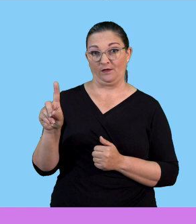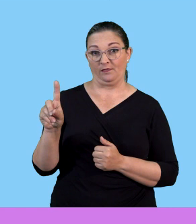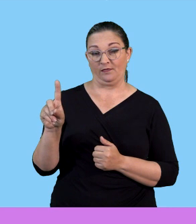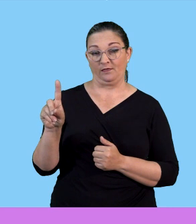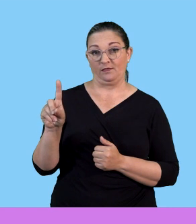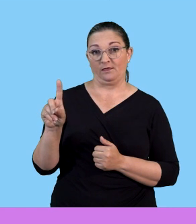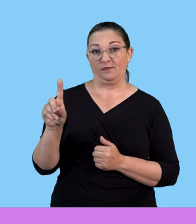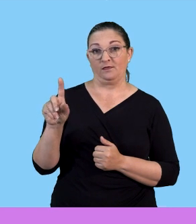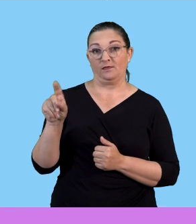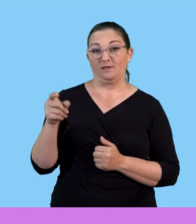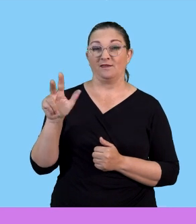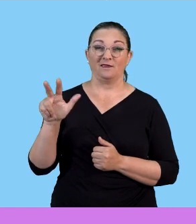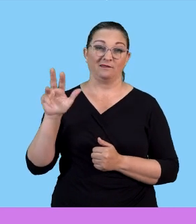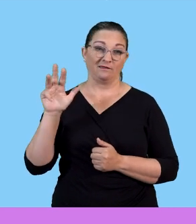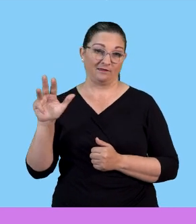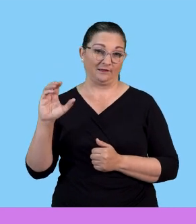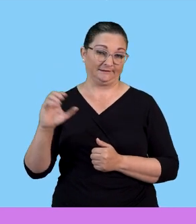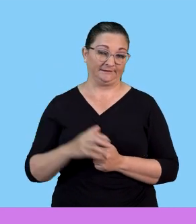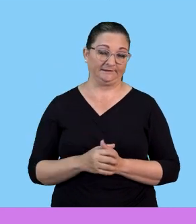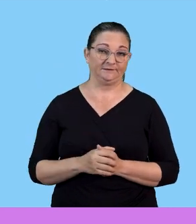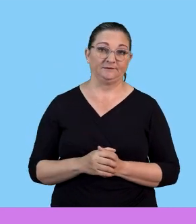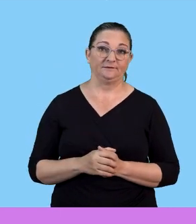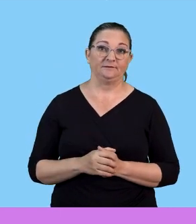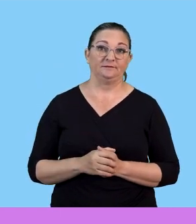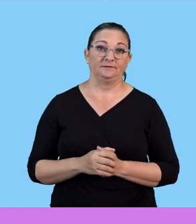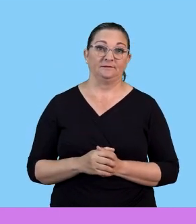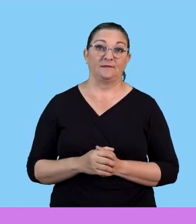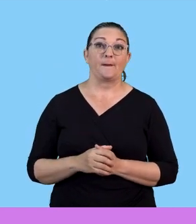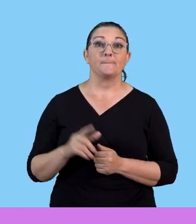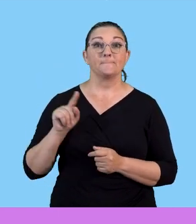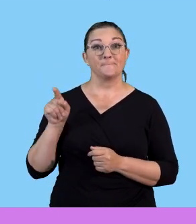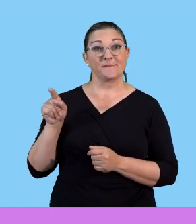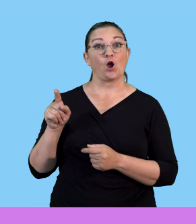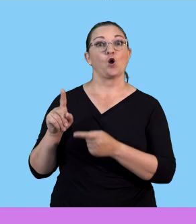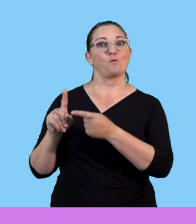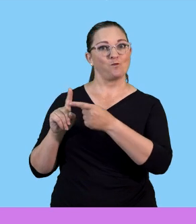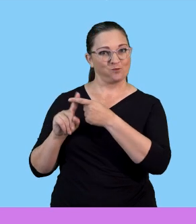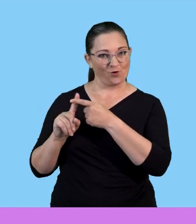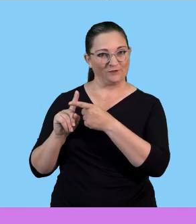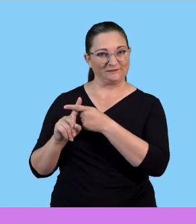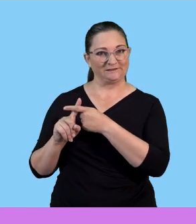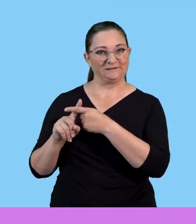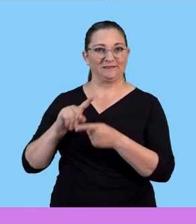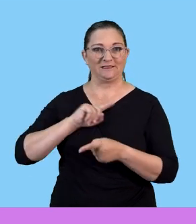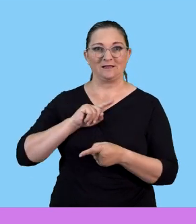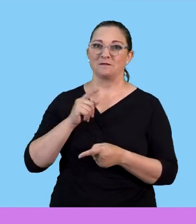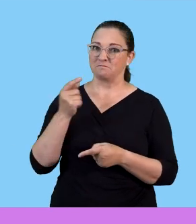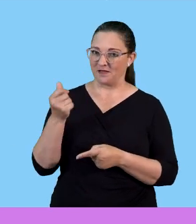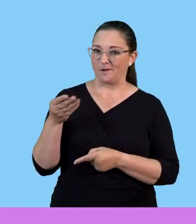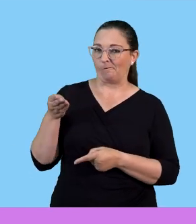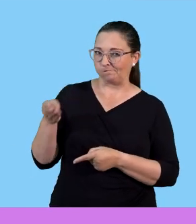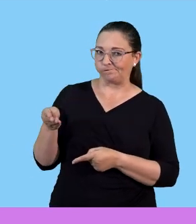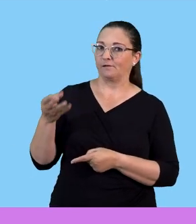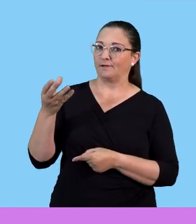12,021 Rand and then 89 cents. It is a positive amount,